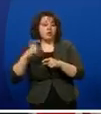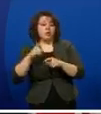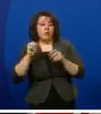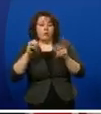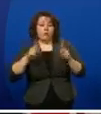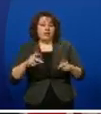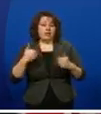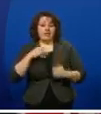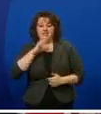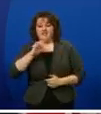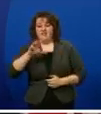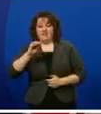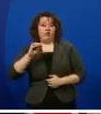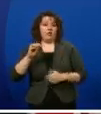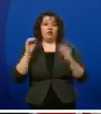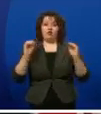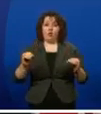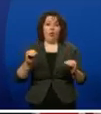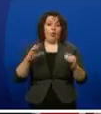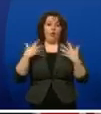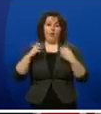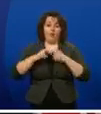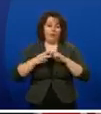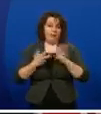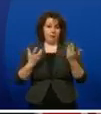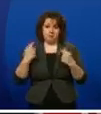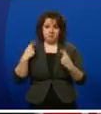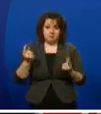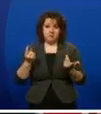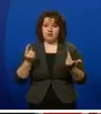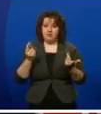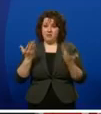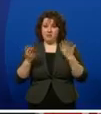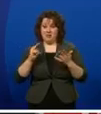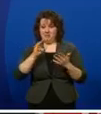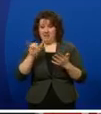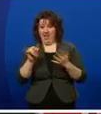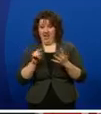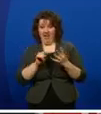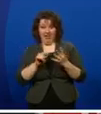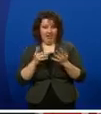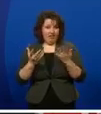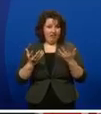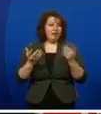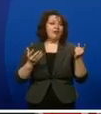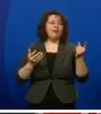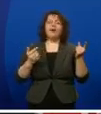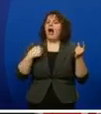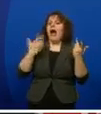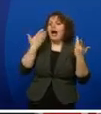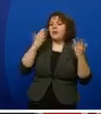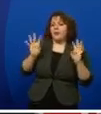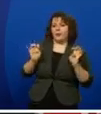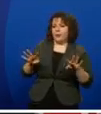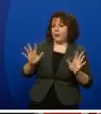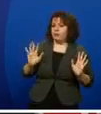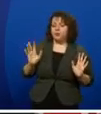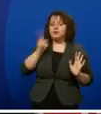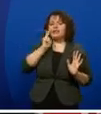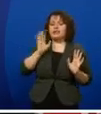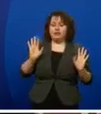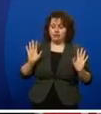underlying conditions, you're thinking maybe sometime by May? I mean, I'm just 50. I think it will I'm just probably be, pulling out I don't know. We'll see. Okay.